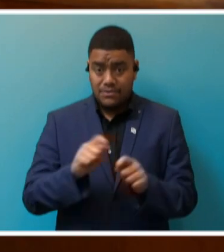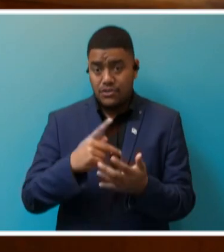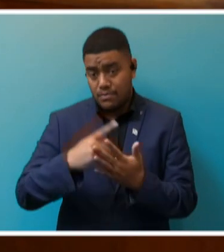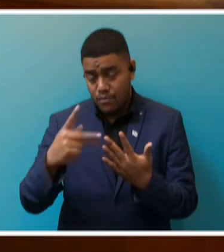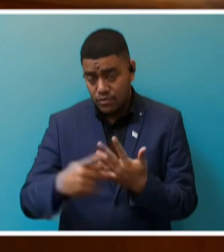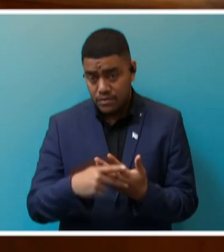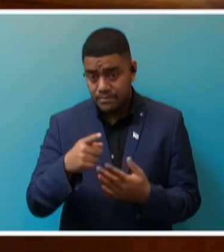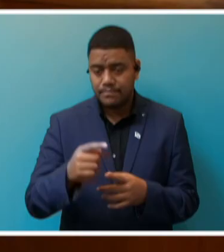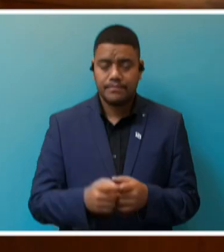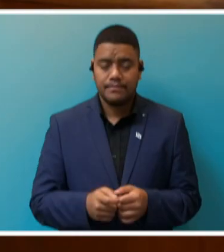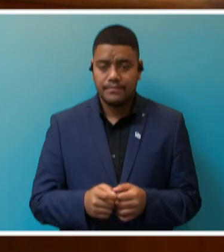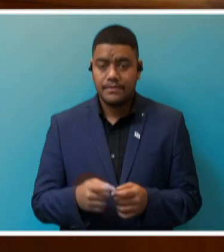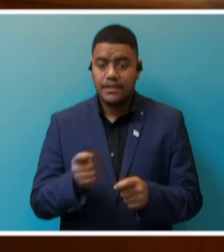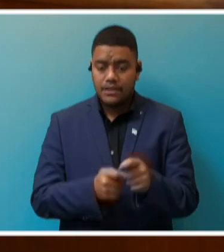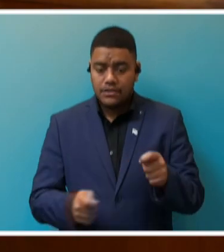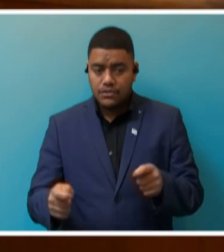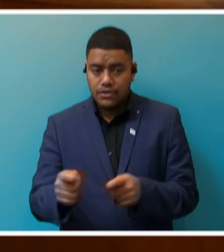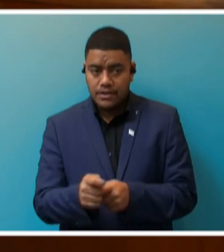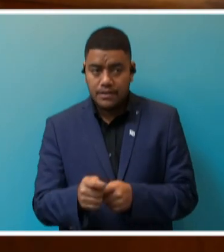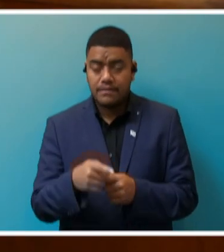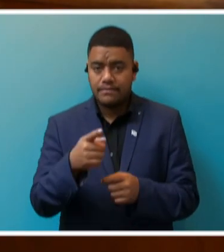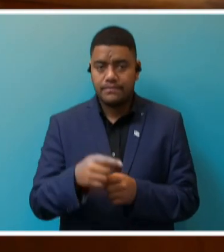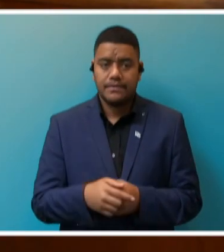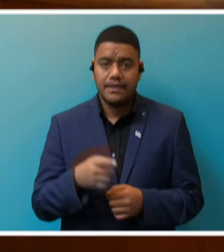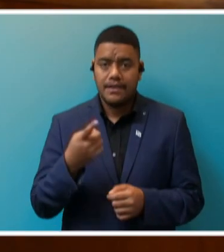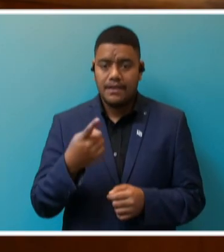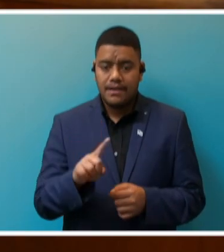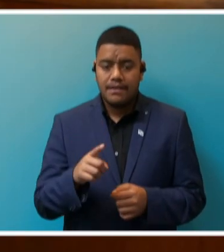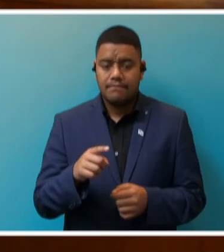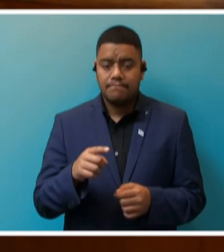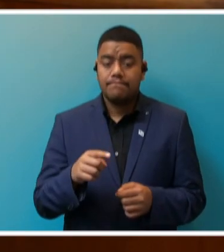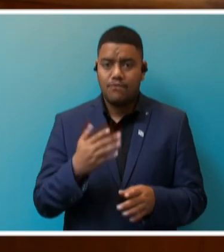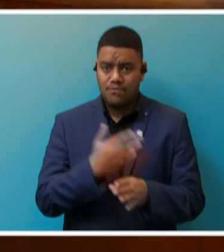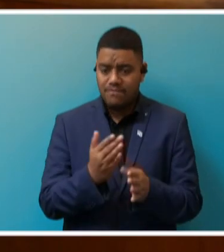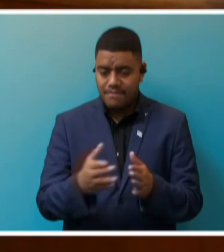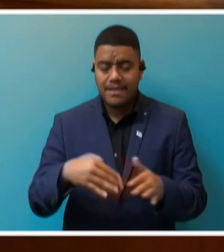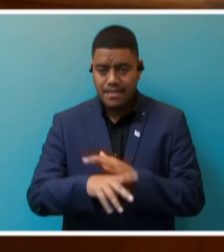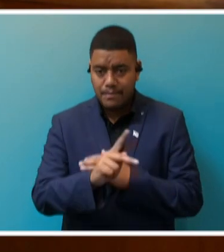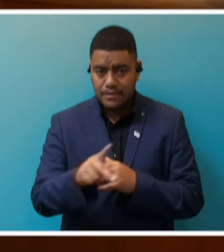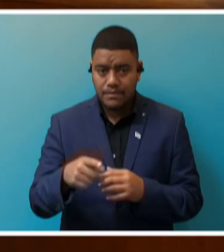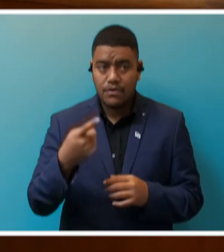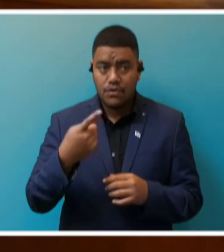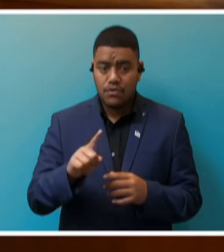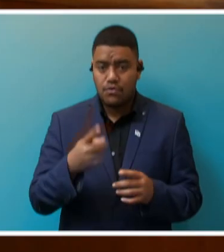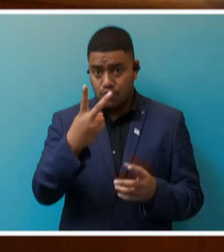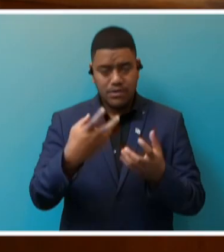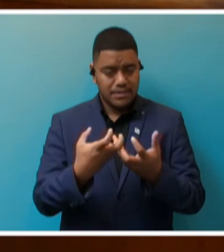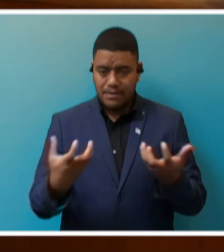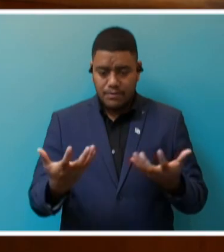and accelerating trade, facilitation, and logistics in the Pacific are two separate